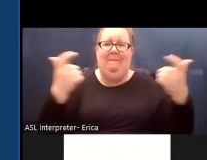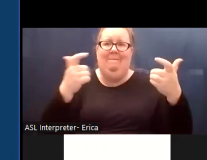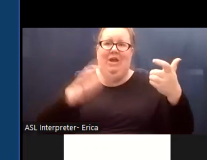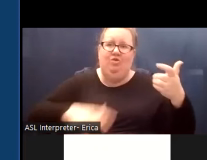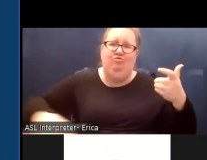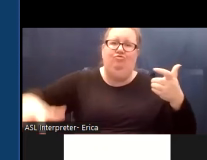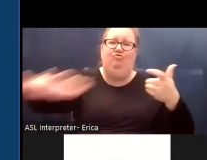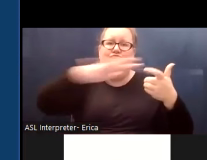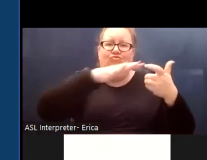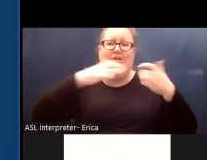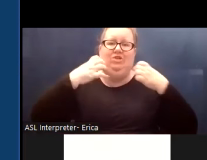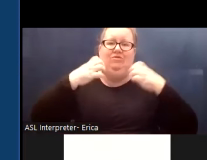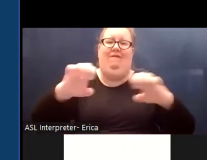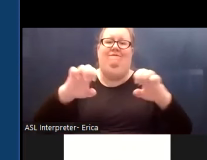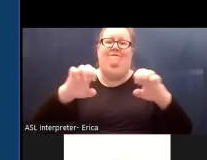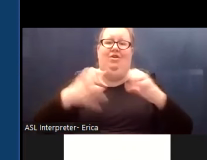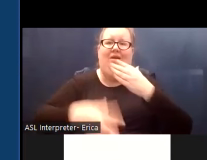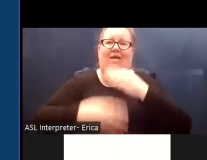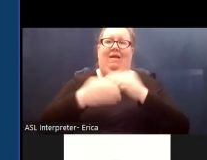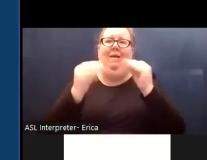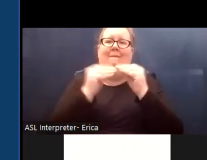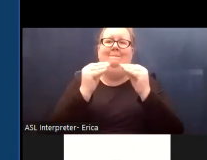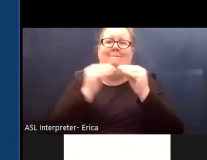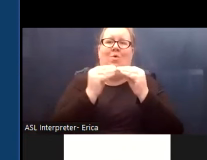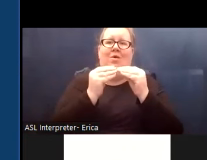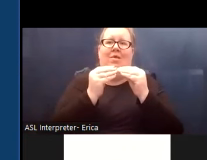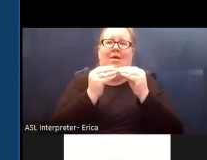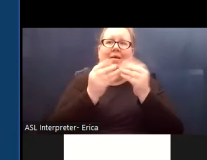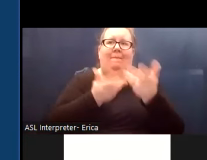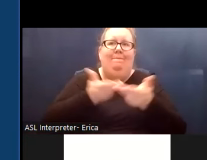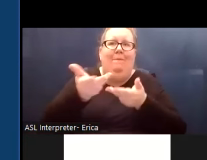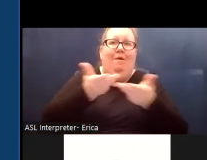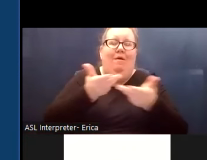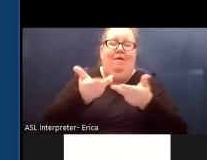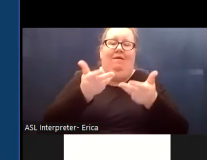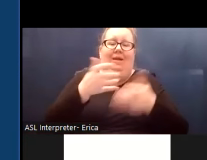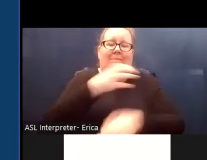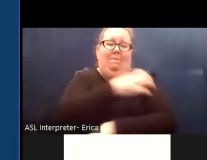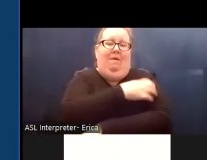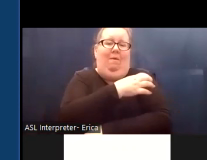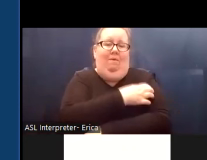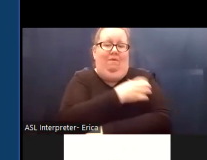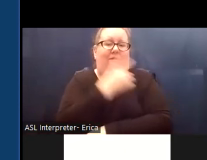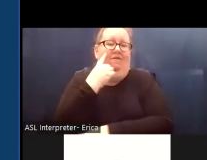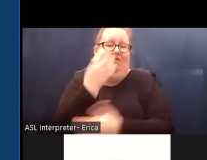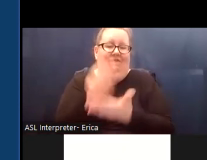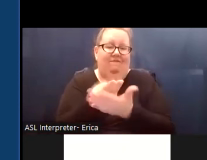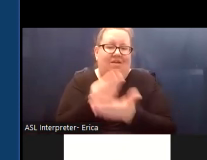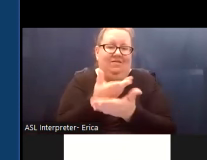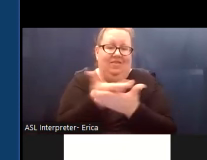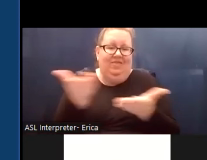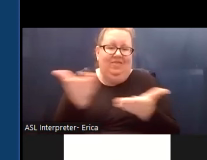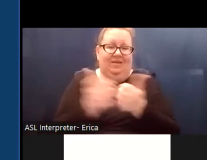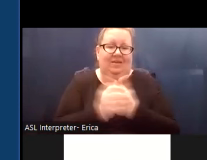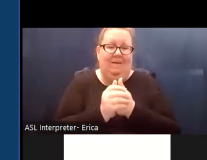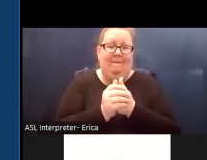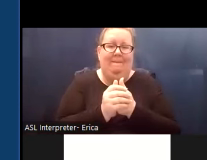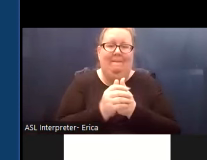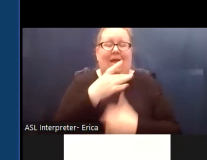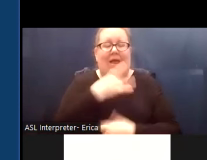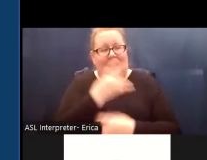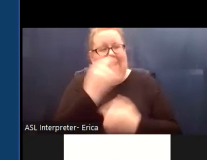effort adds more, you know, bargaining power for funding and things like that. And I also liked the idea of